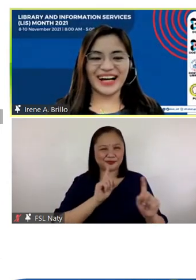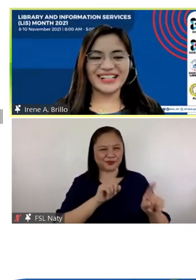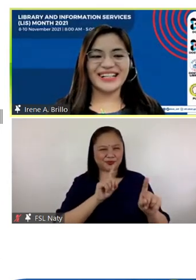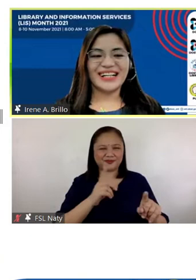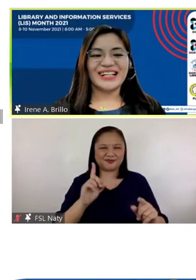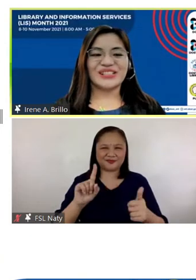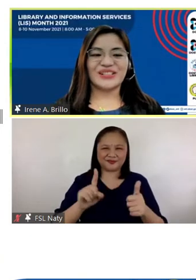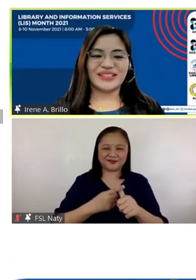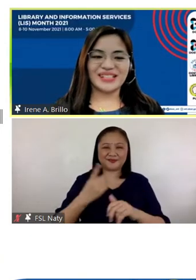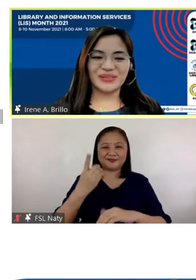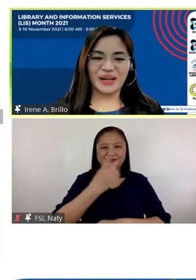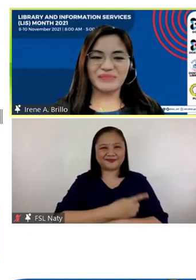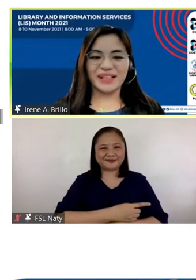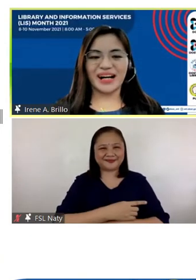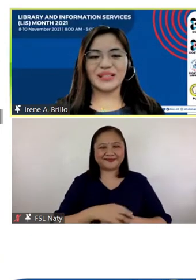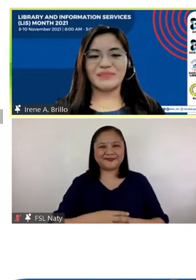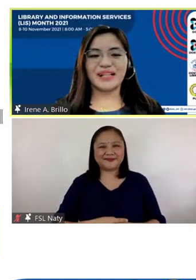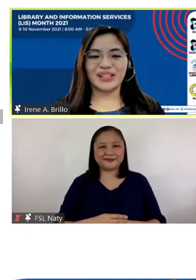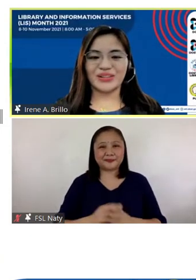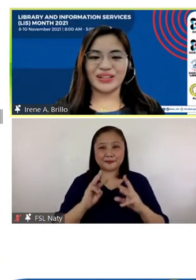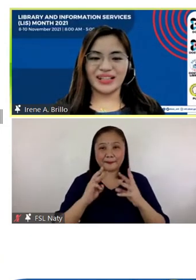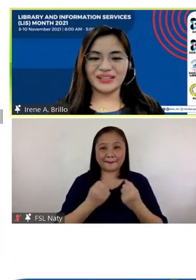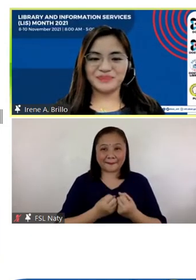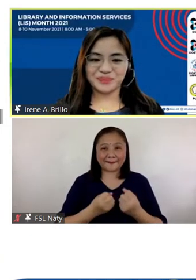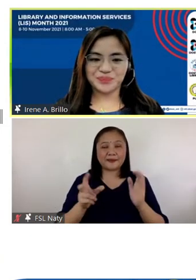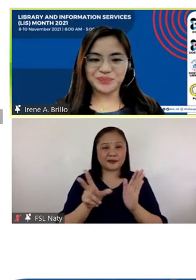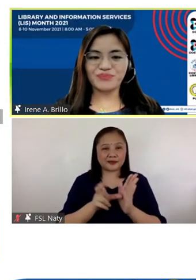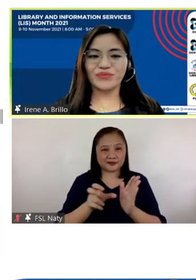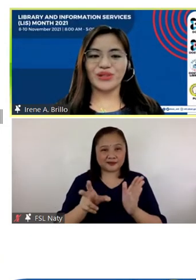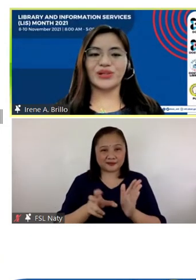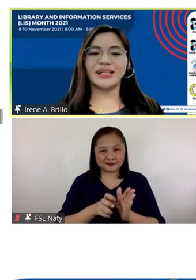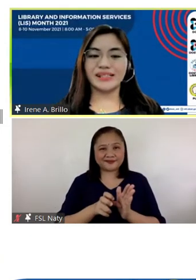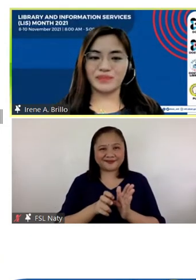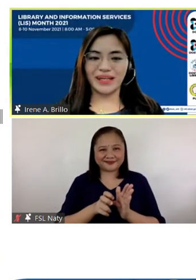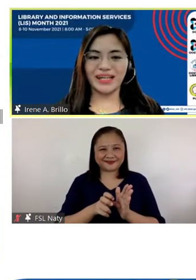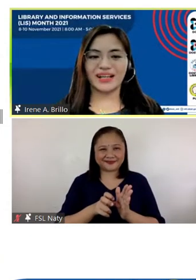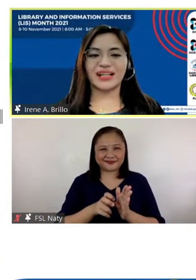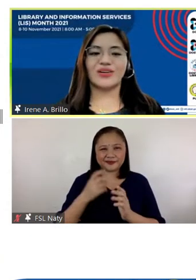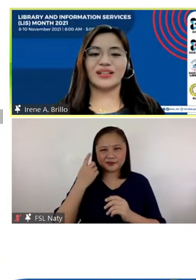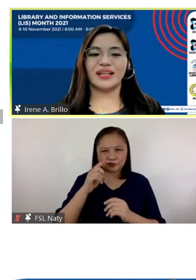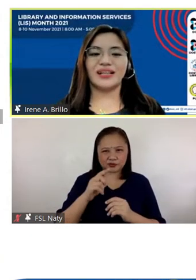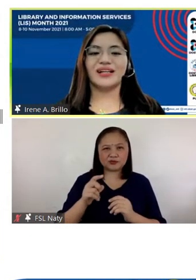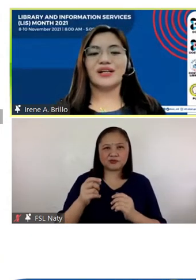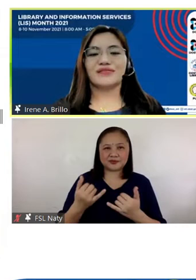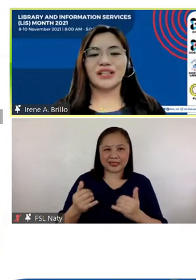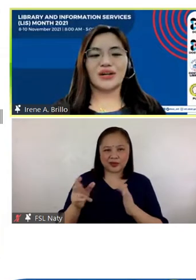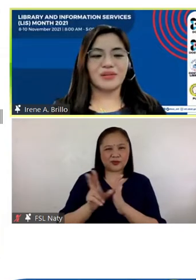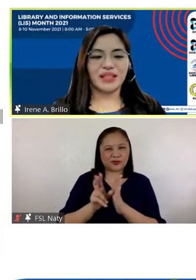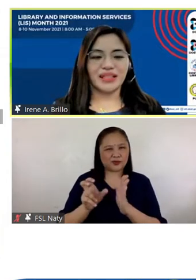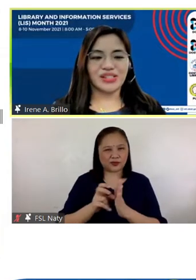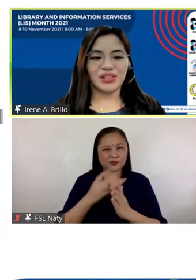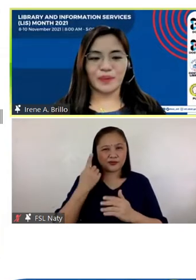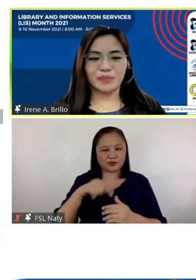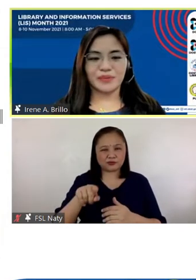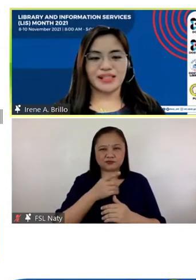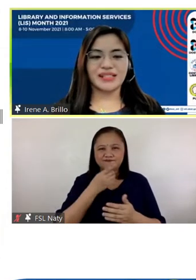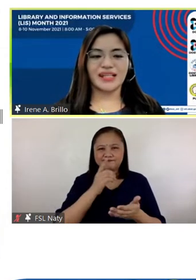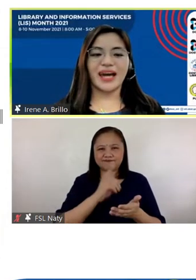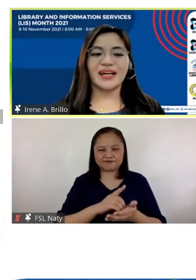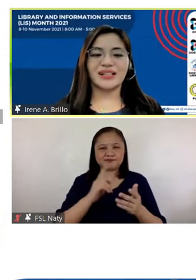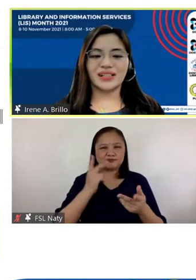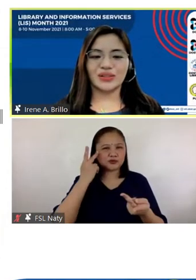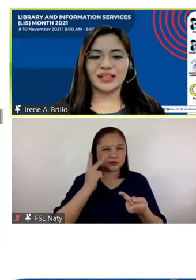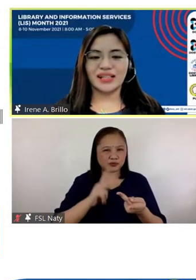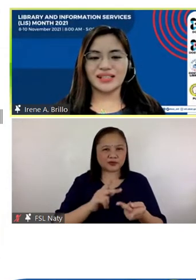day one. So this webinar will be recorded or is being recorded for documentation